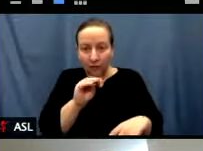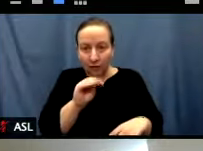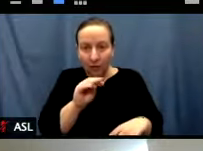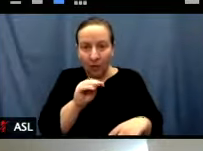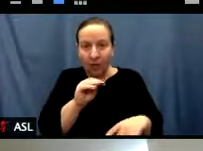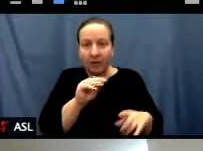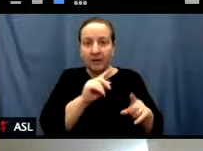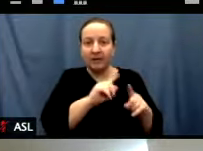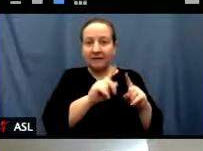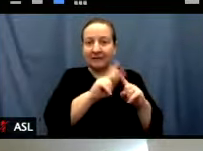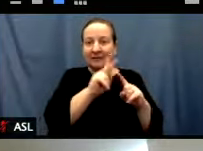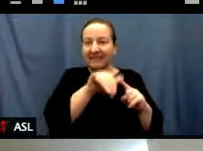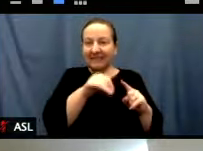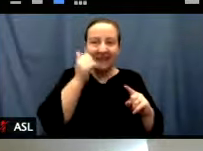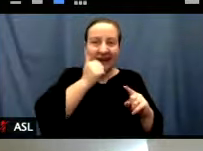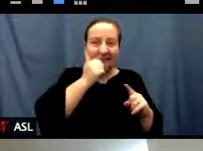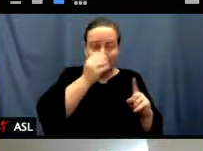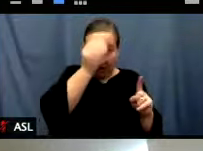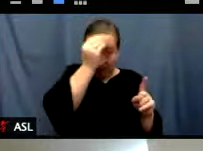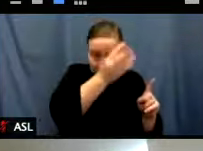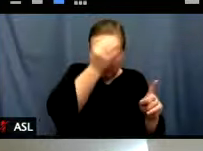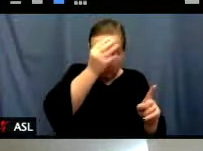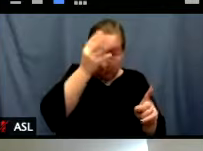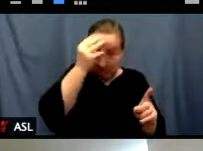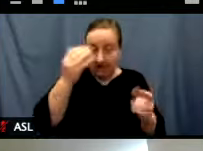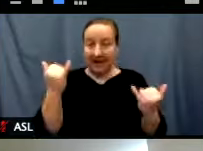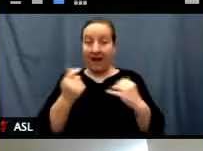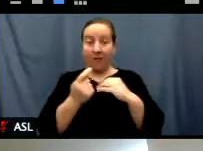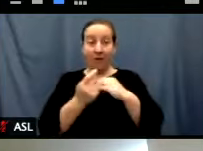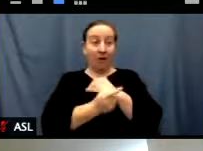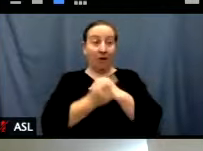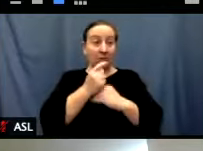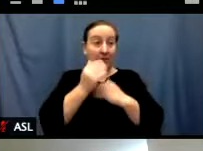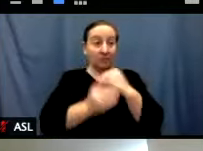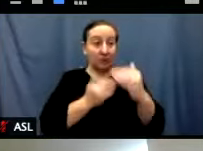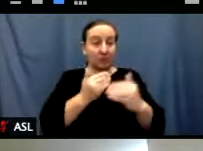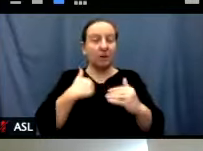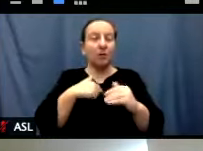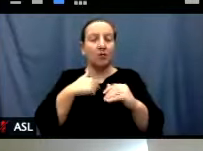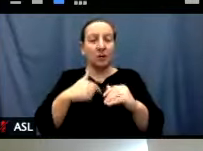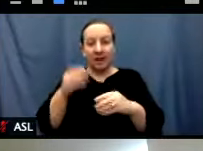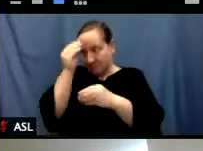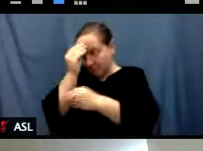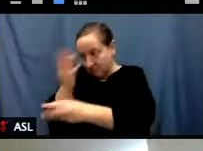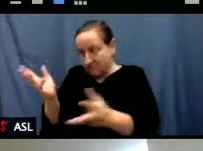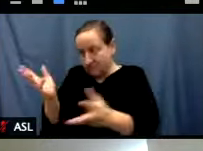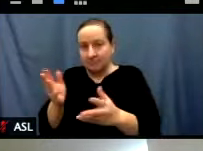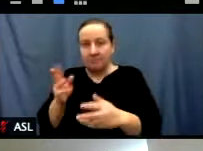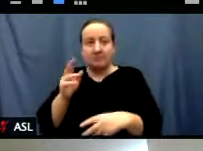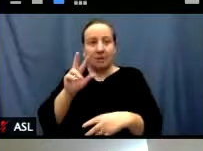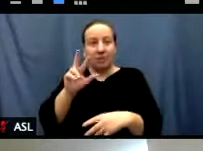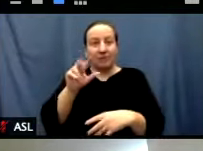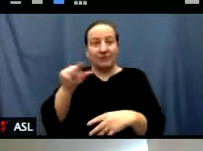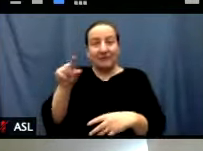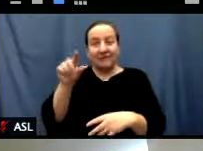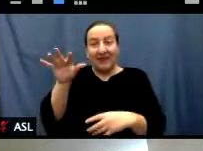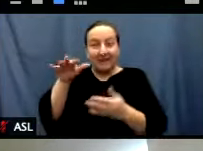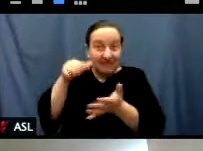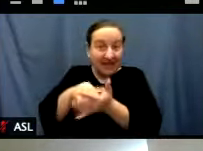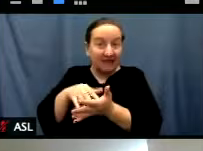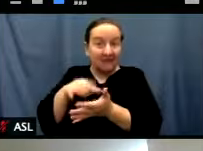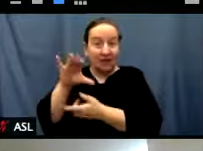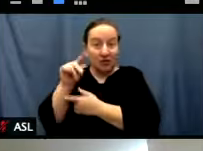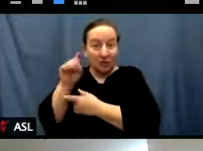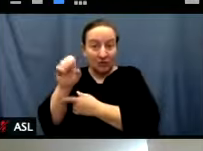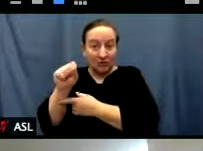sets of keys each day. And since we've automated this process, we're now issuing between 3,000 and 5,000